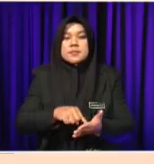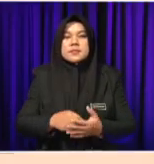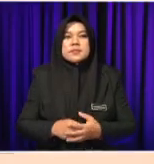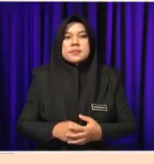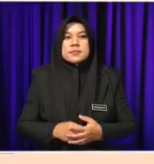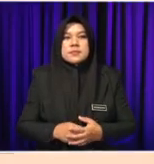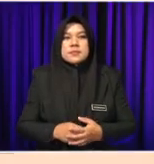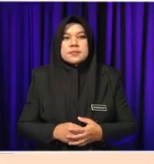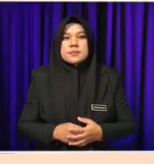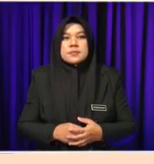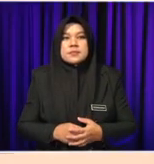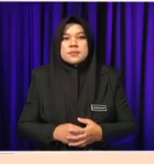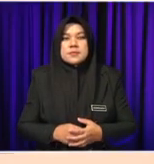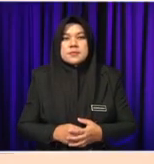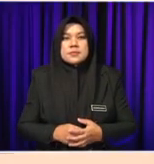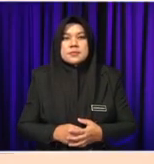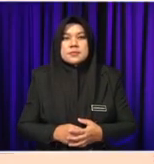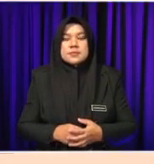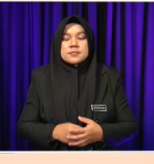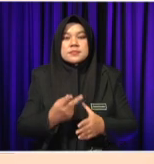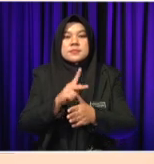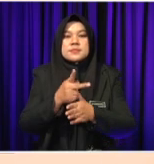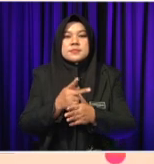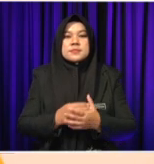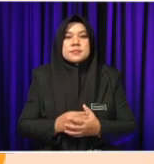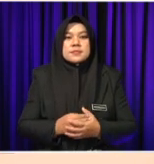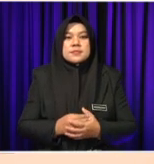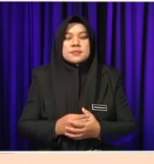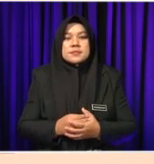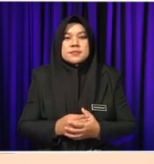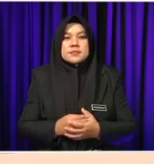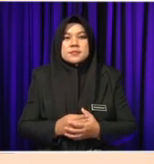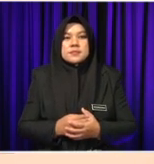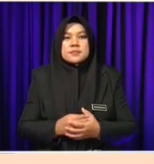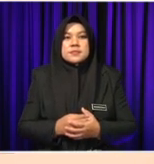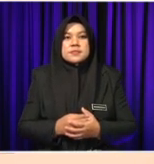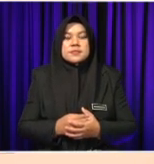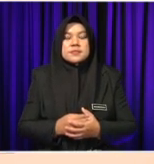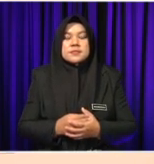Madam, can I share? Wow. Okay, Faris, share me. What have you learned today, Faris? Very proactive.